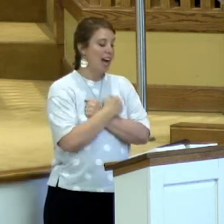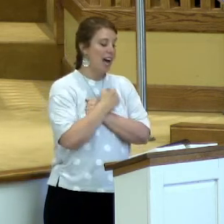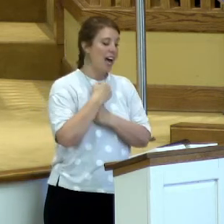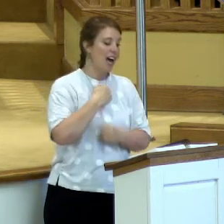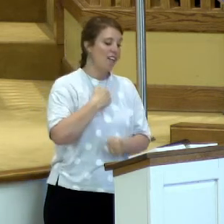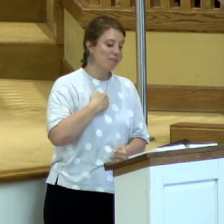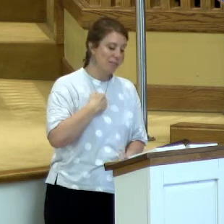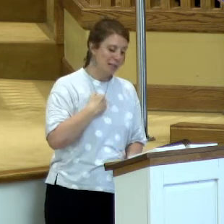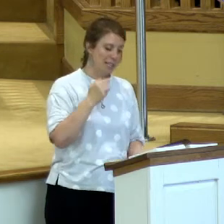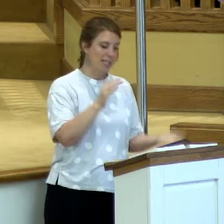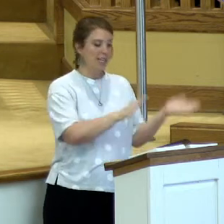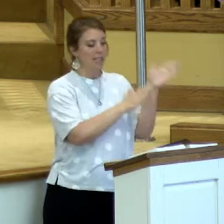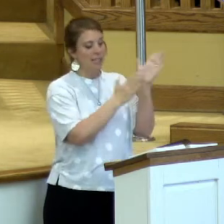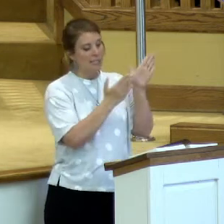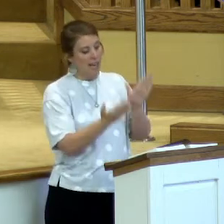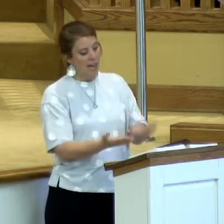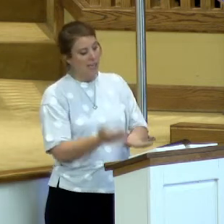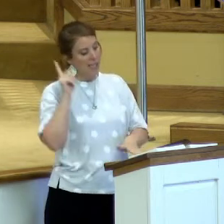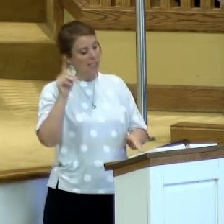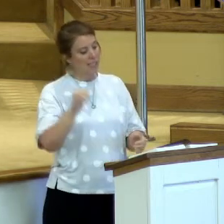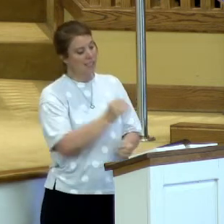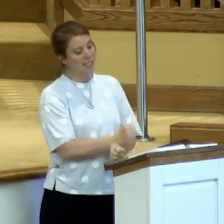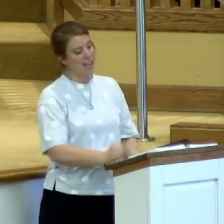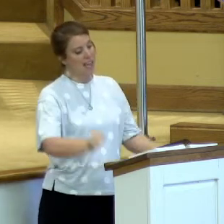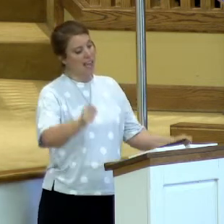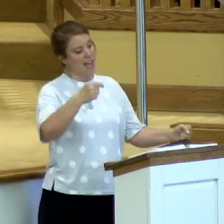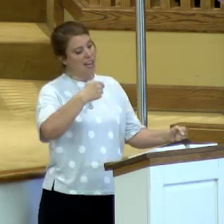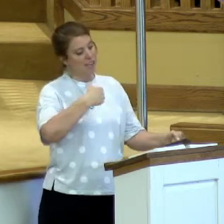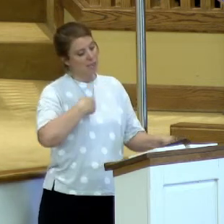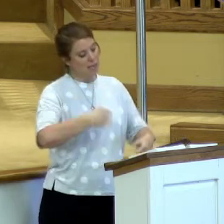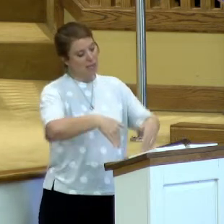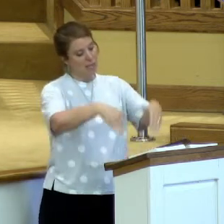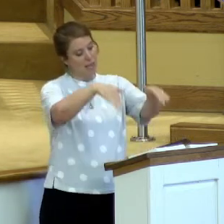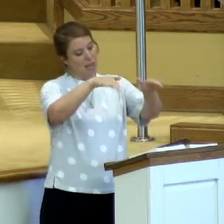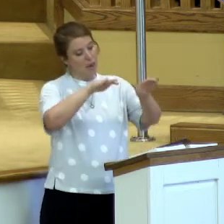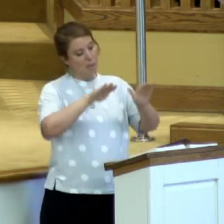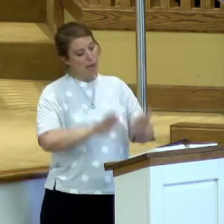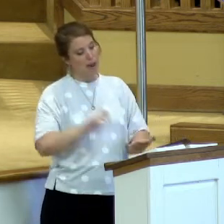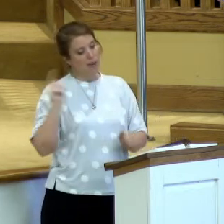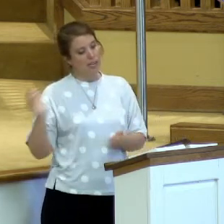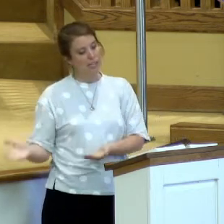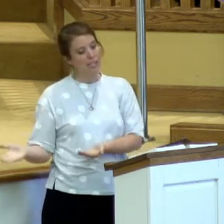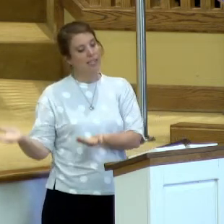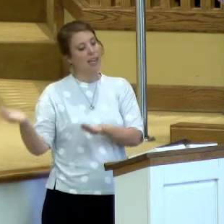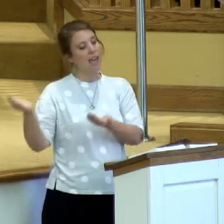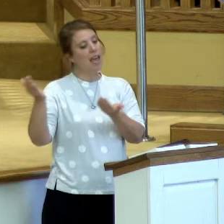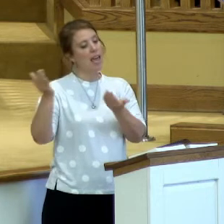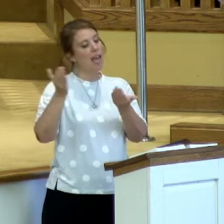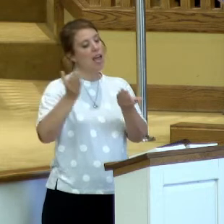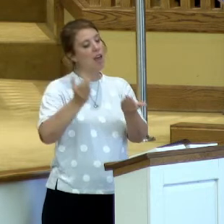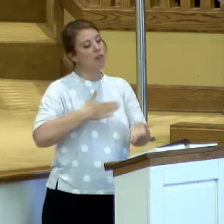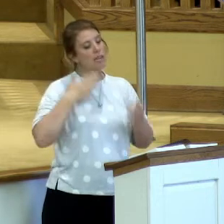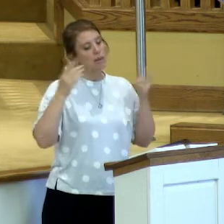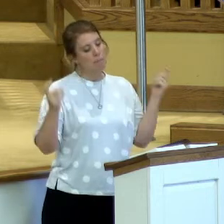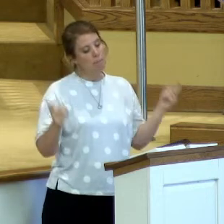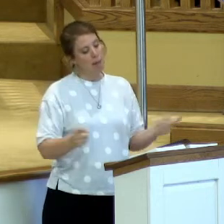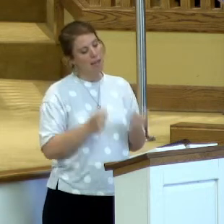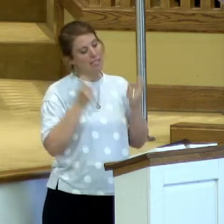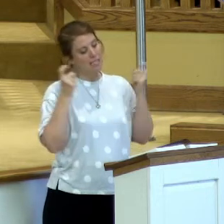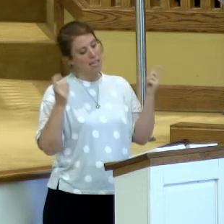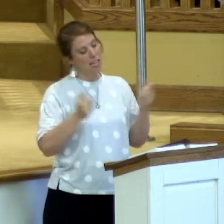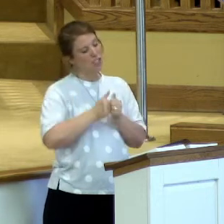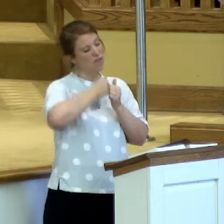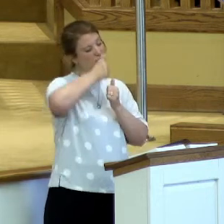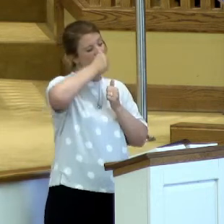Living, he loved me. Dying, he saved me. Buried, he